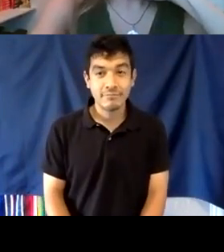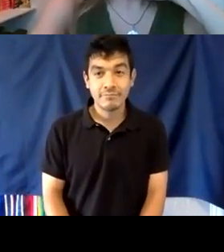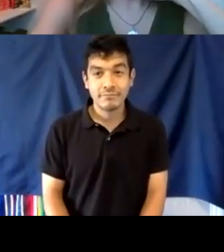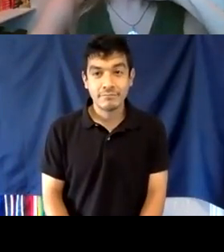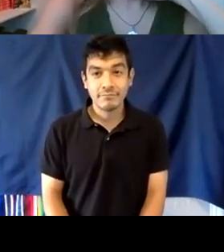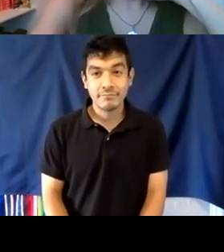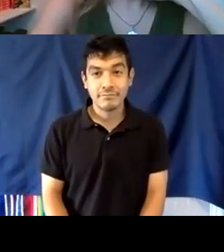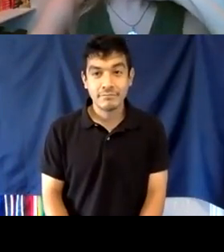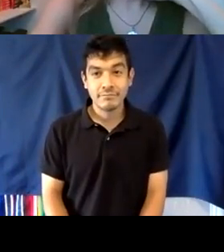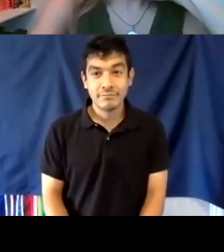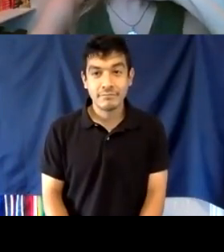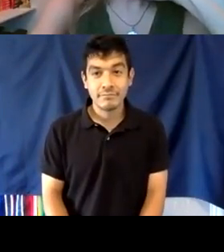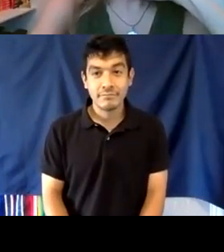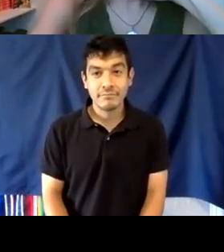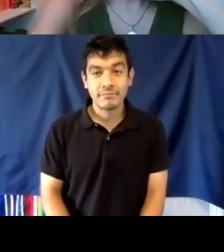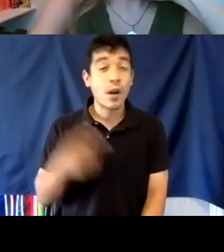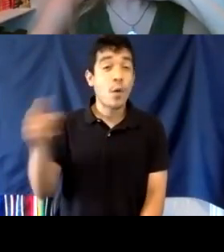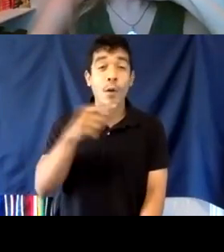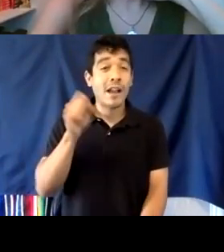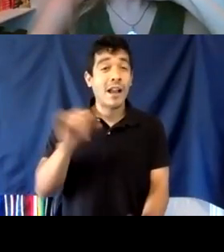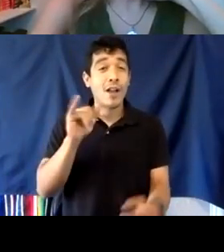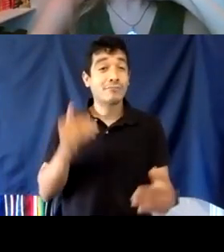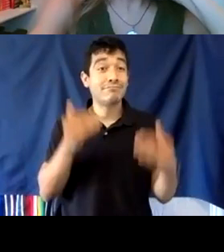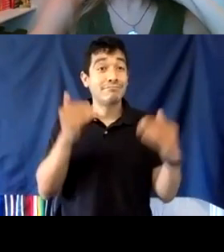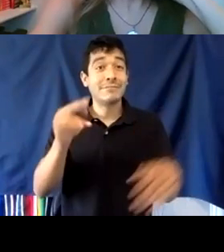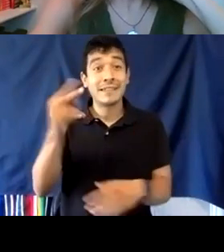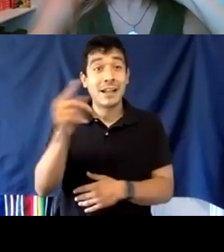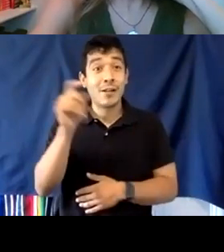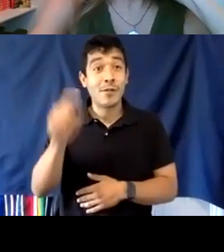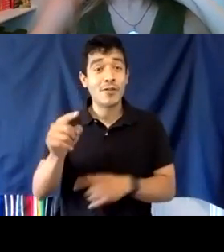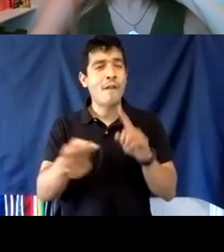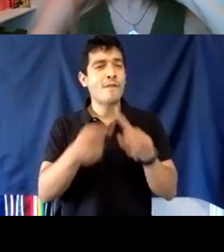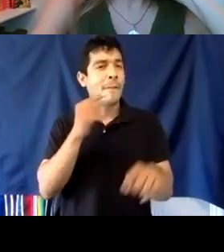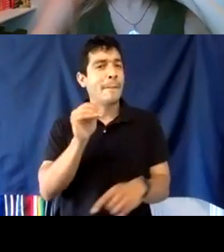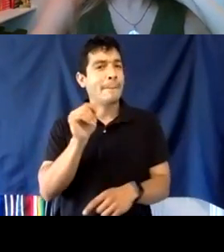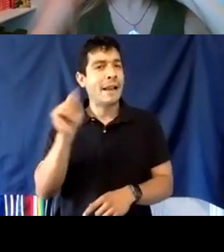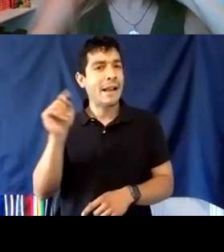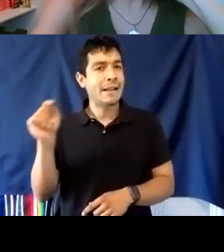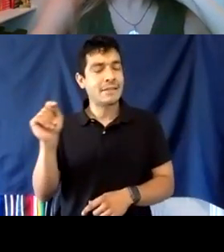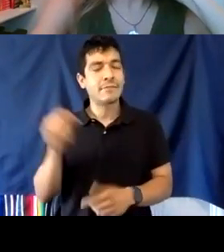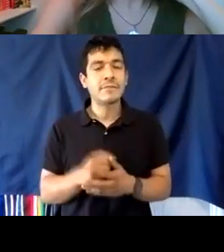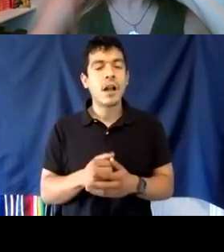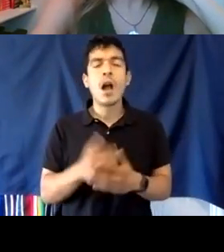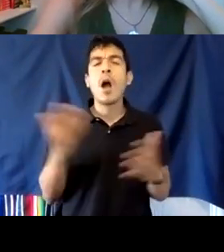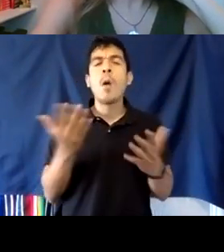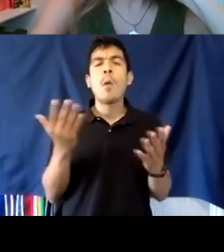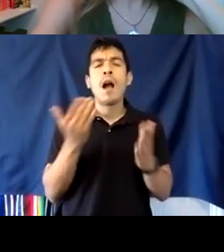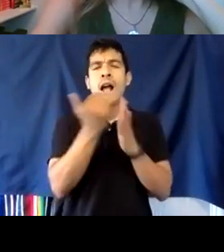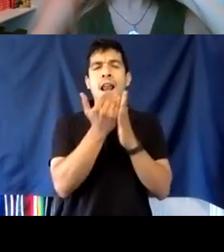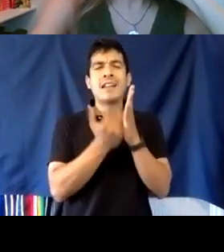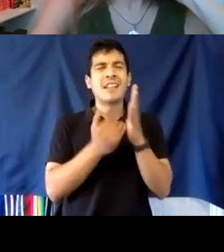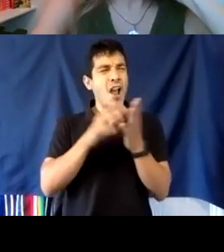We can also move over to a second question, and this comes from Matt. You know, what lessons have been